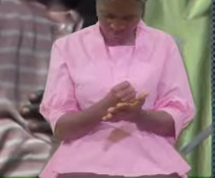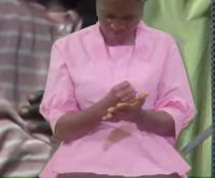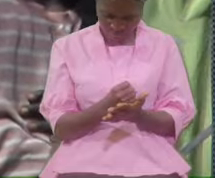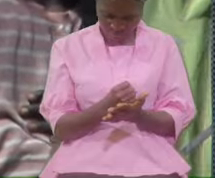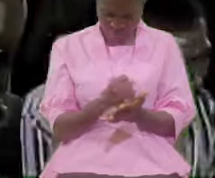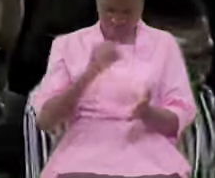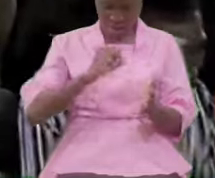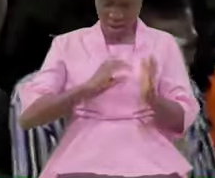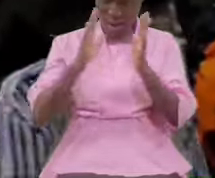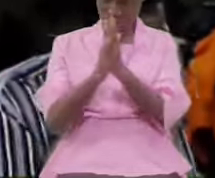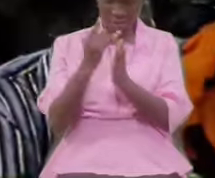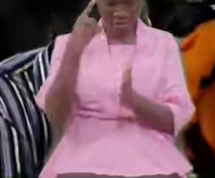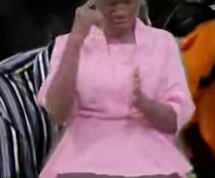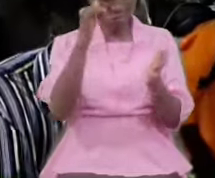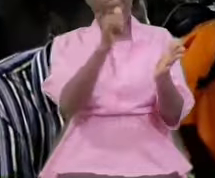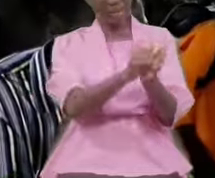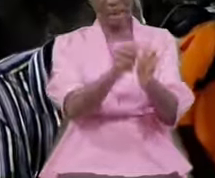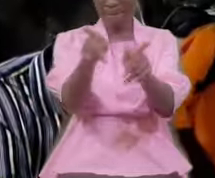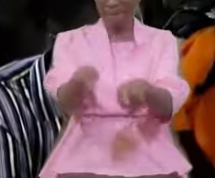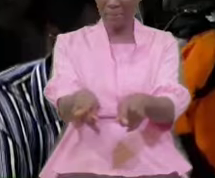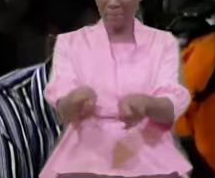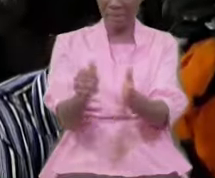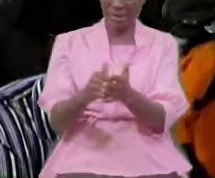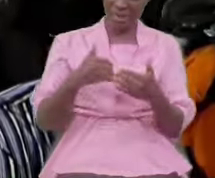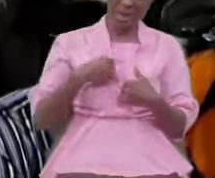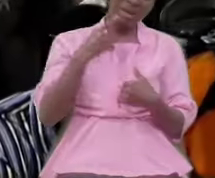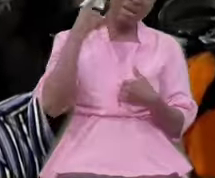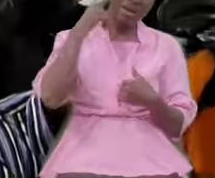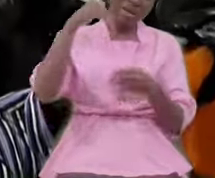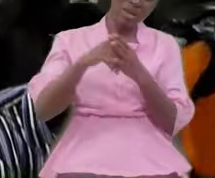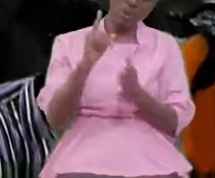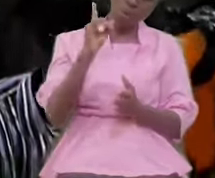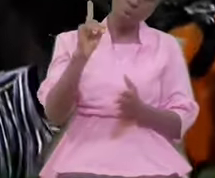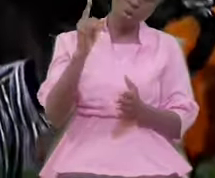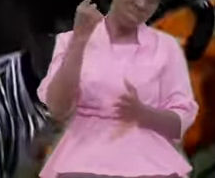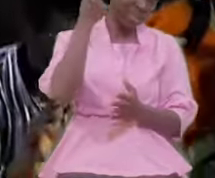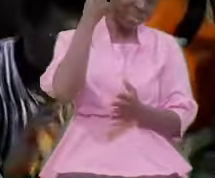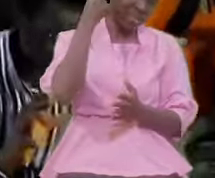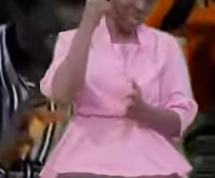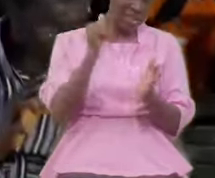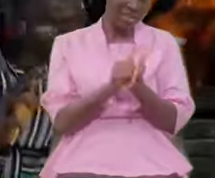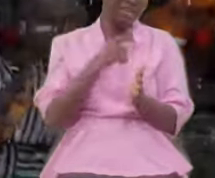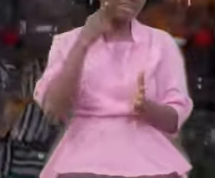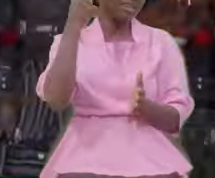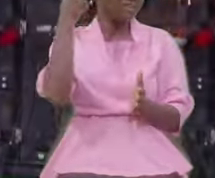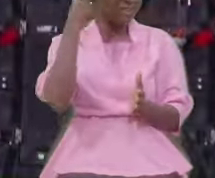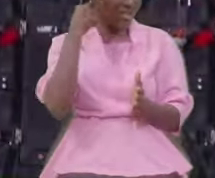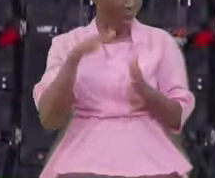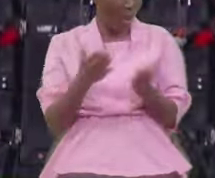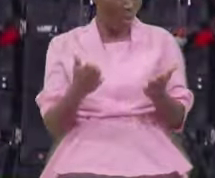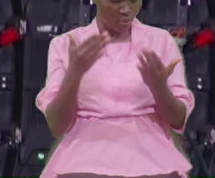that person that has deafness in one year ak uanang tao